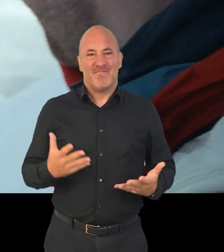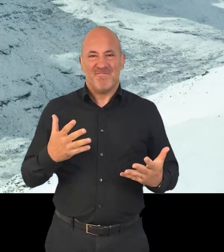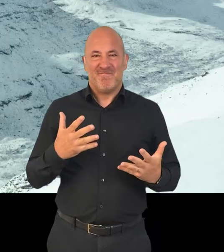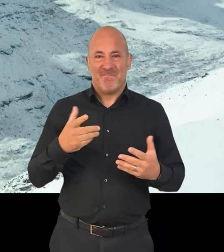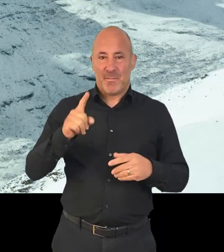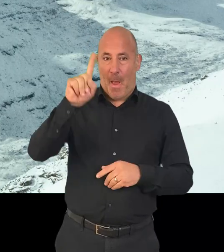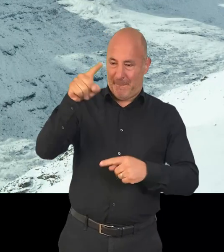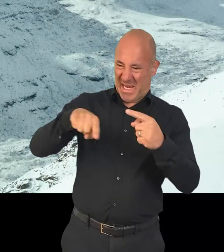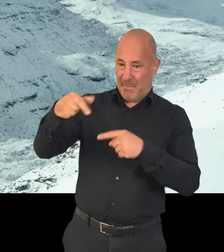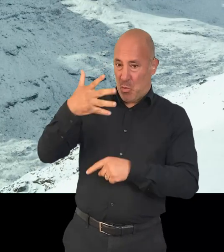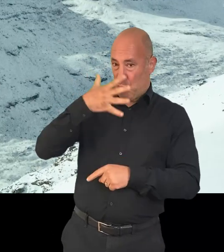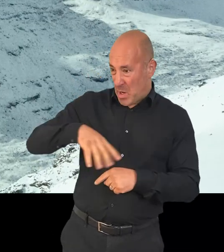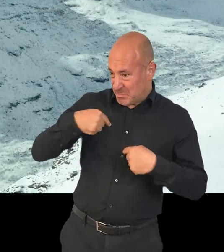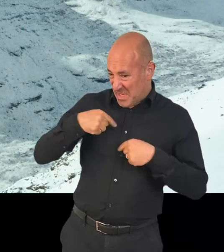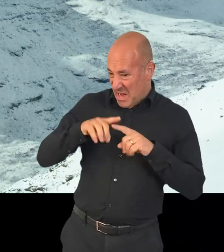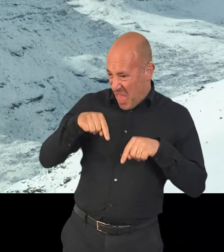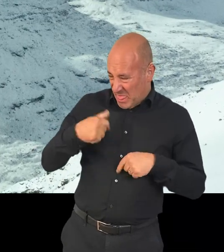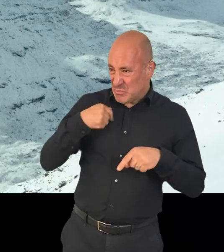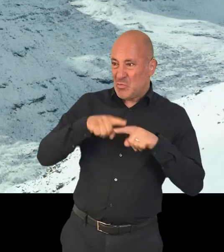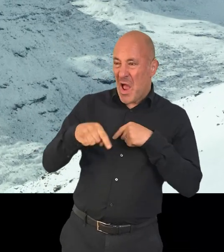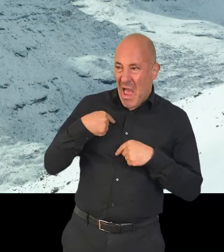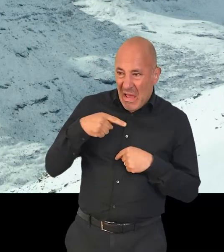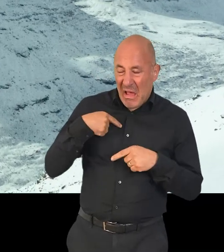Don't try and be what you think other people want you to be.